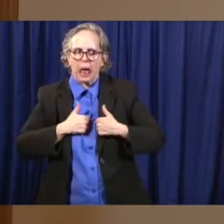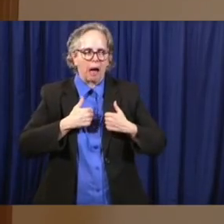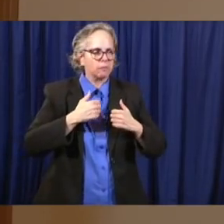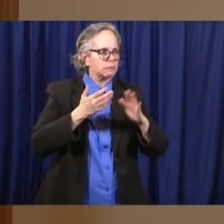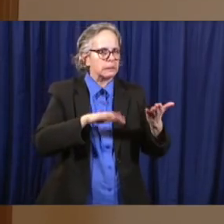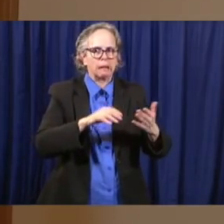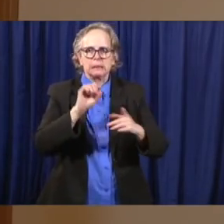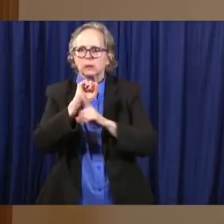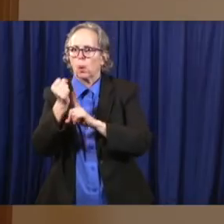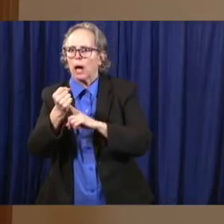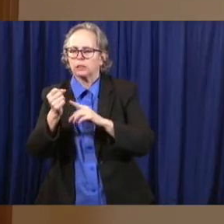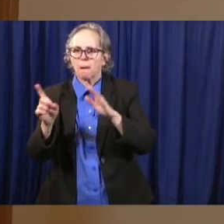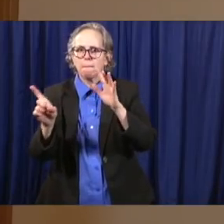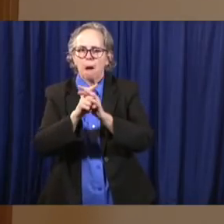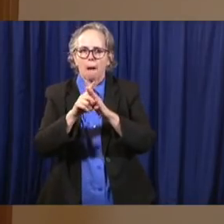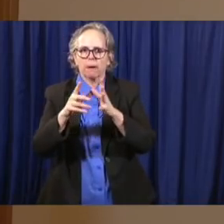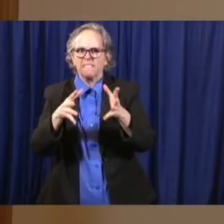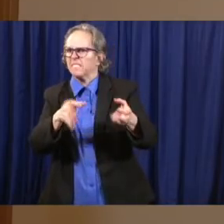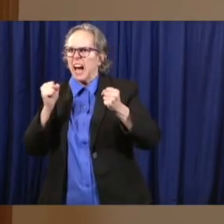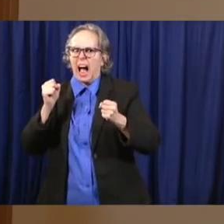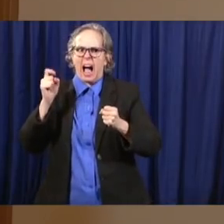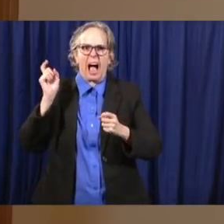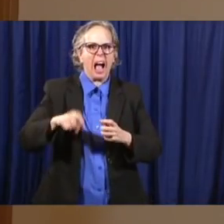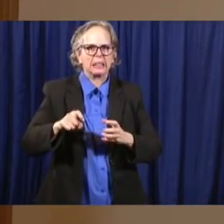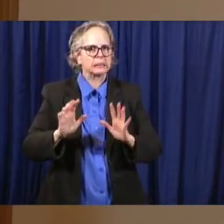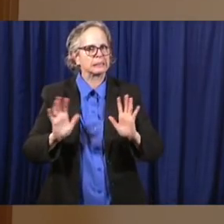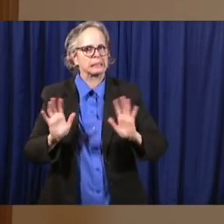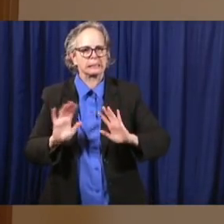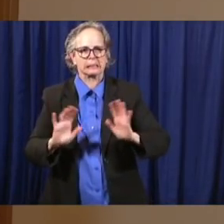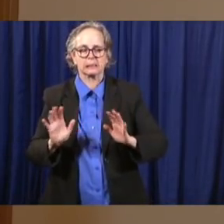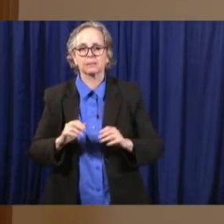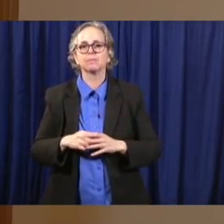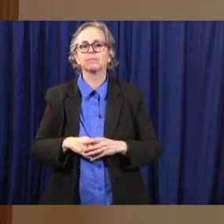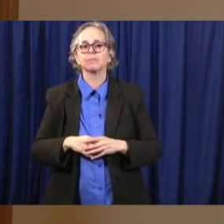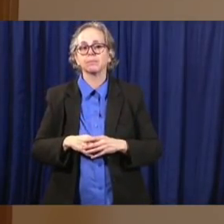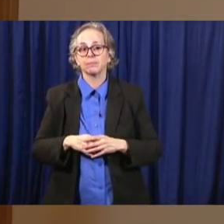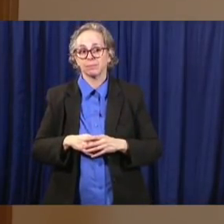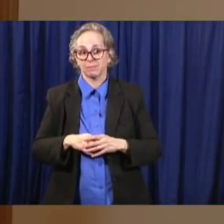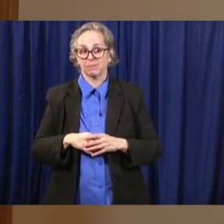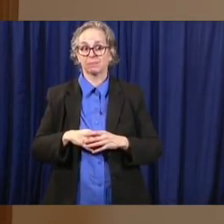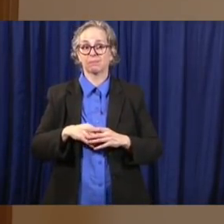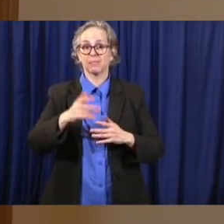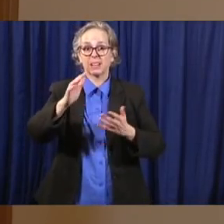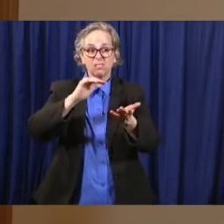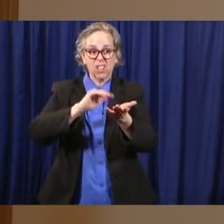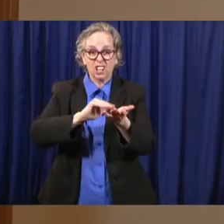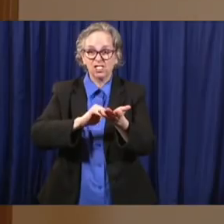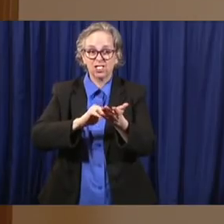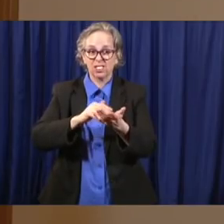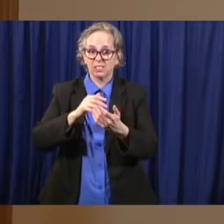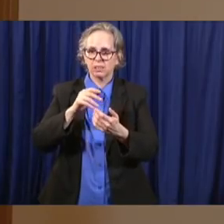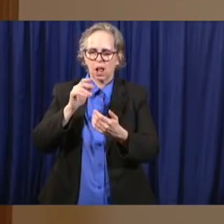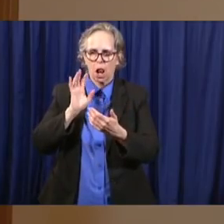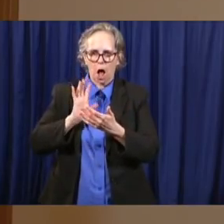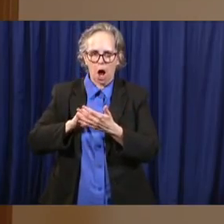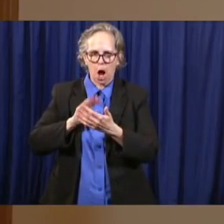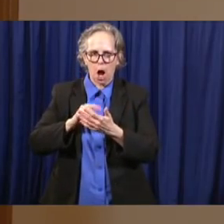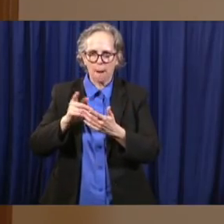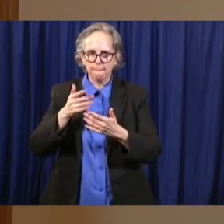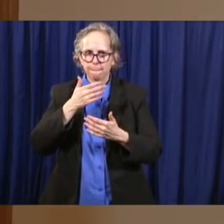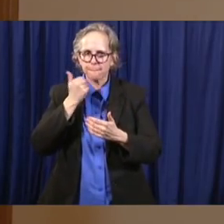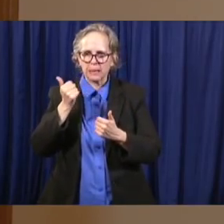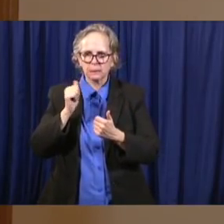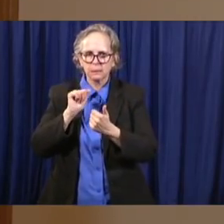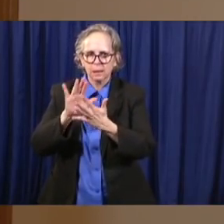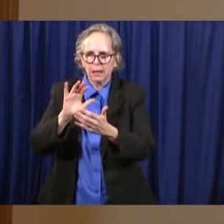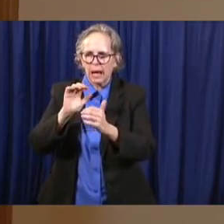is going on in standards of care. Physicians are learning a lot every day about the best ways to treat this. Anything from